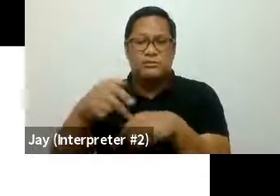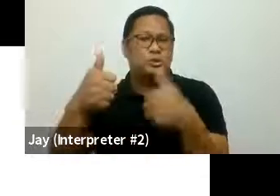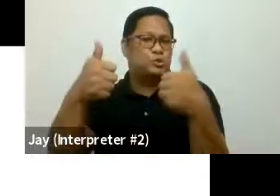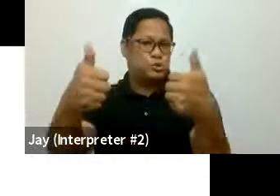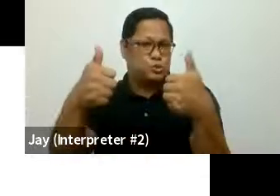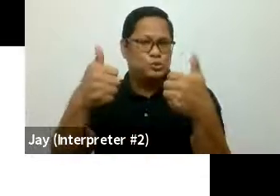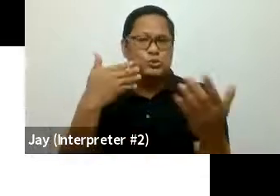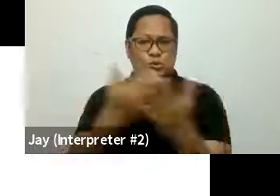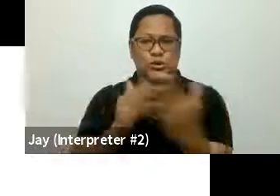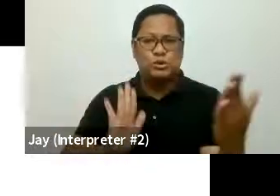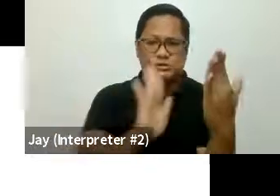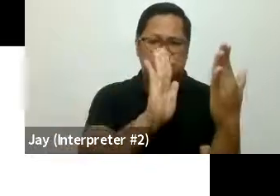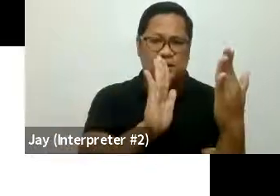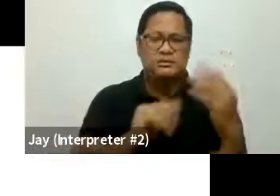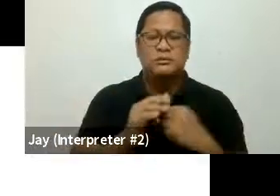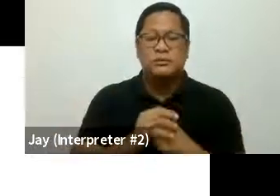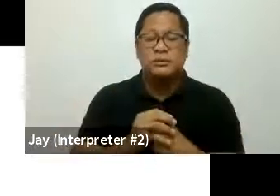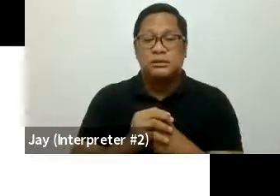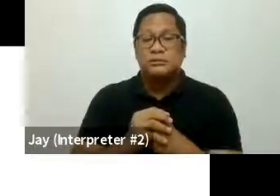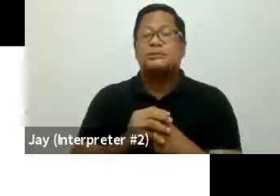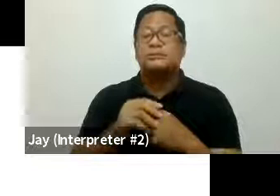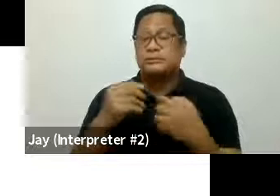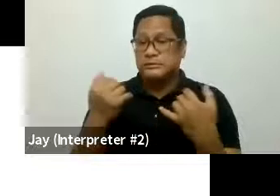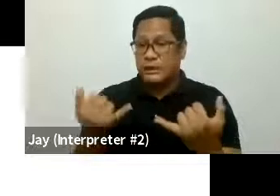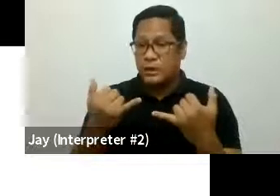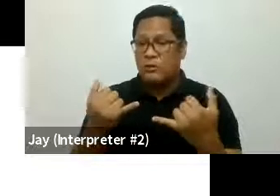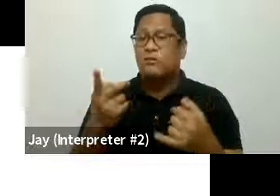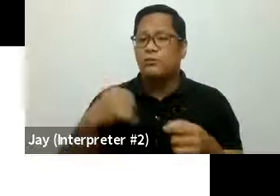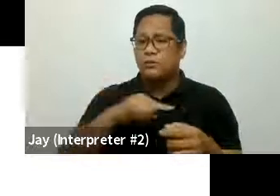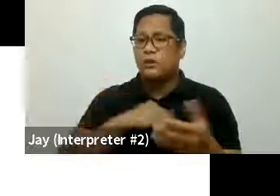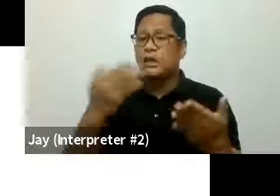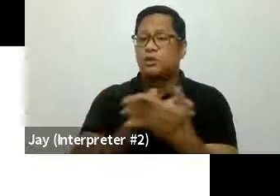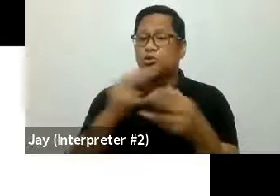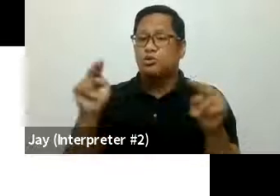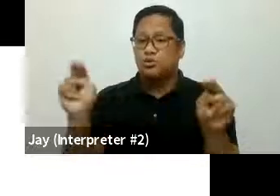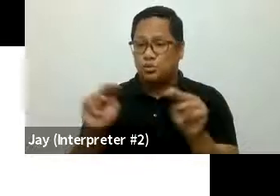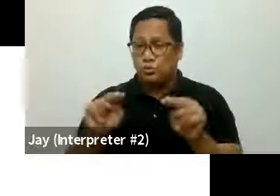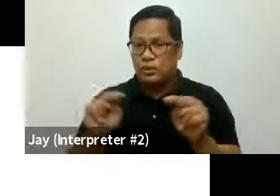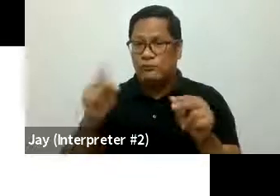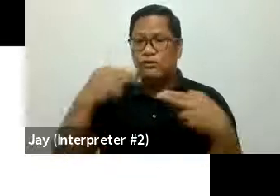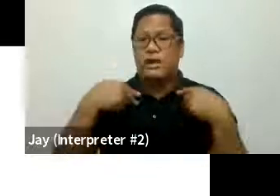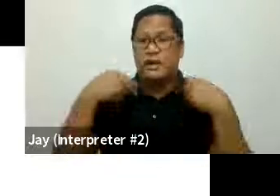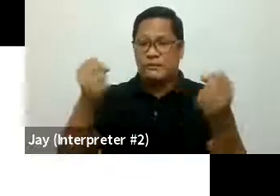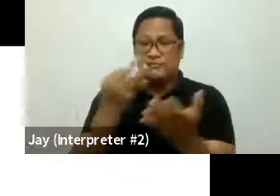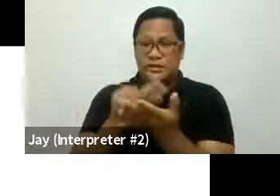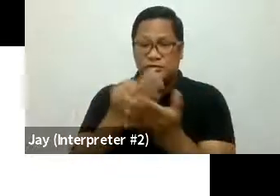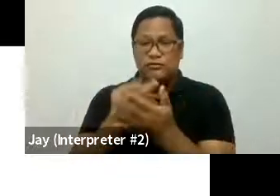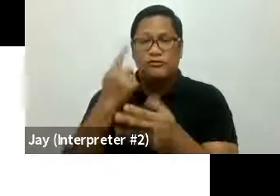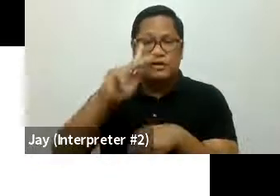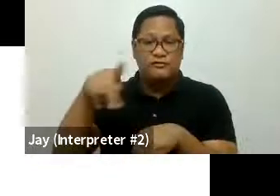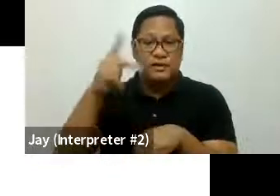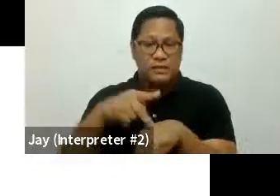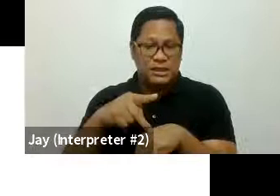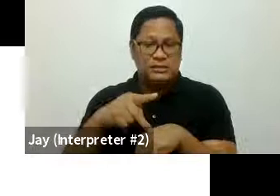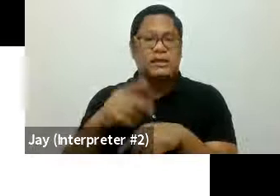in responding to that. Let's make sure that has become the new normal on health financing for the Philippines and